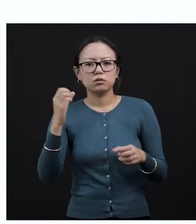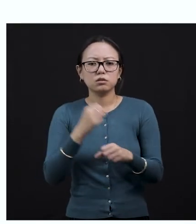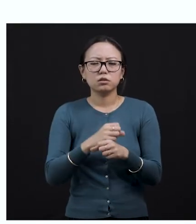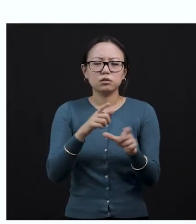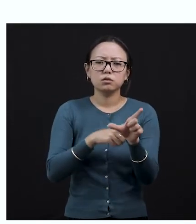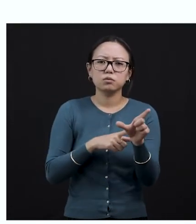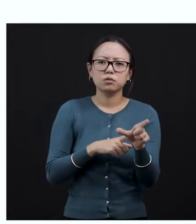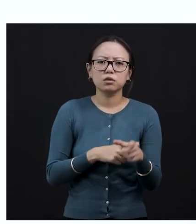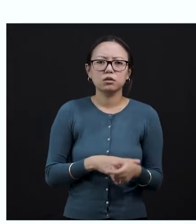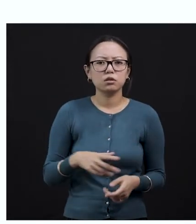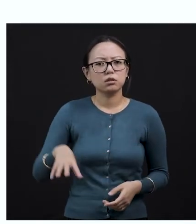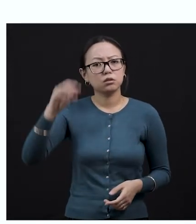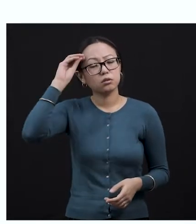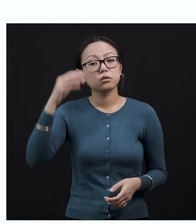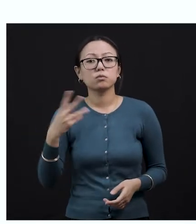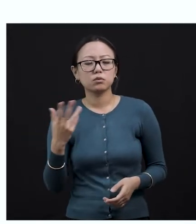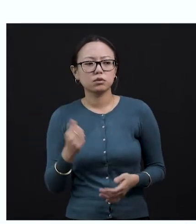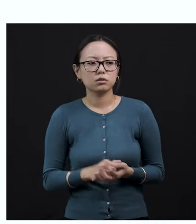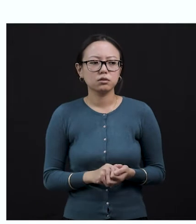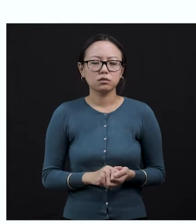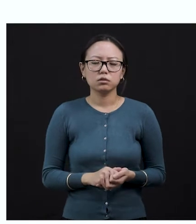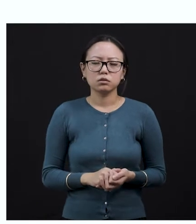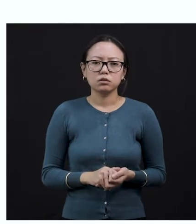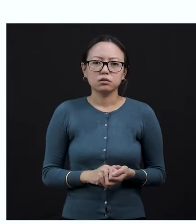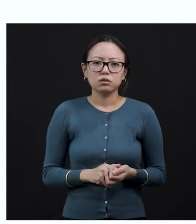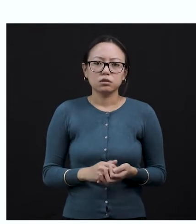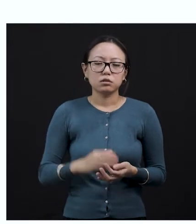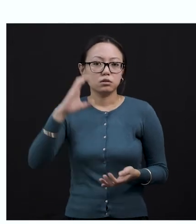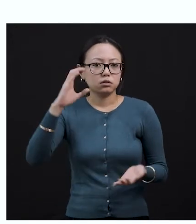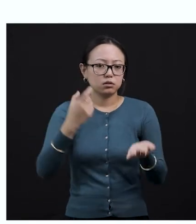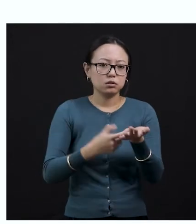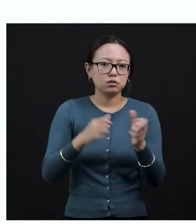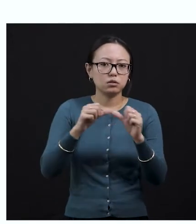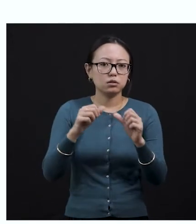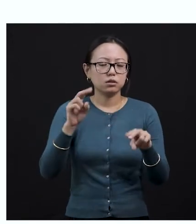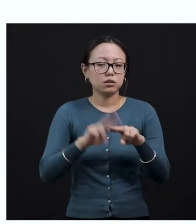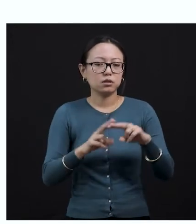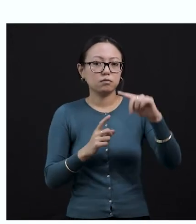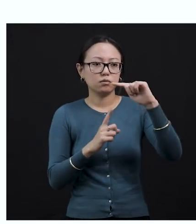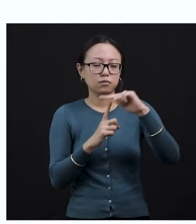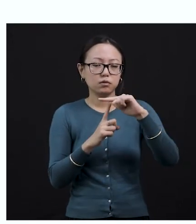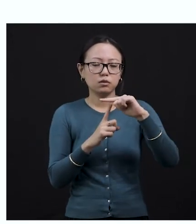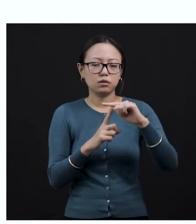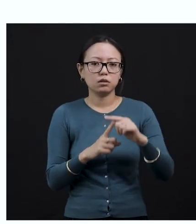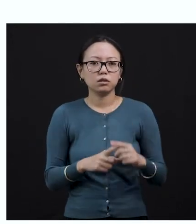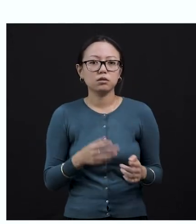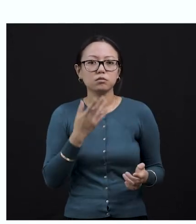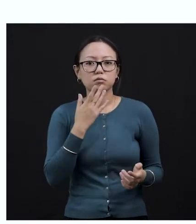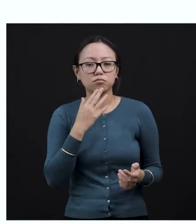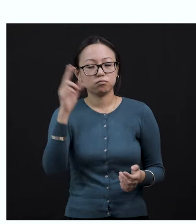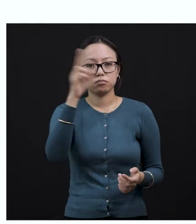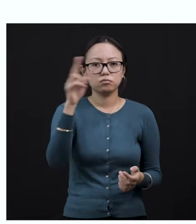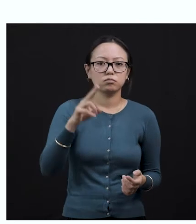of the Vedic period. So we come to know that the Vedic people, they were very interested in art,